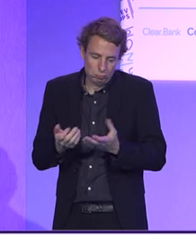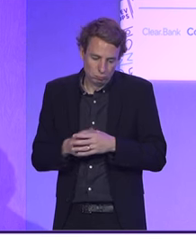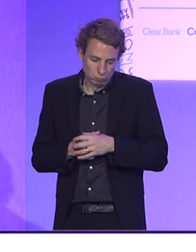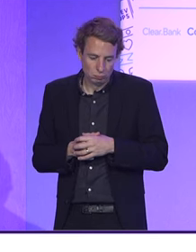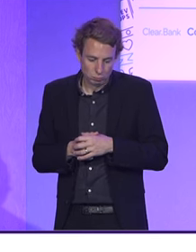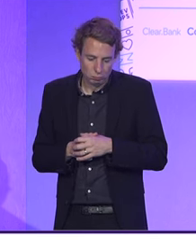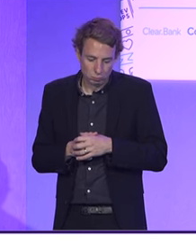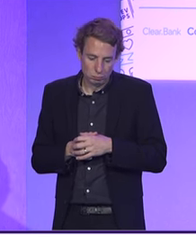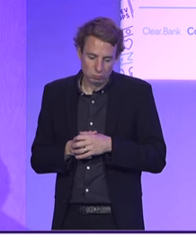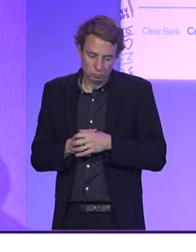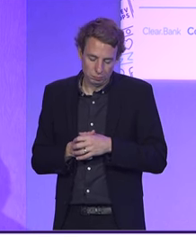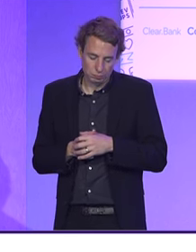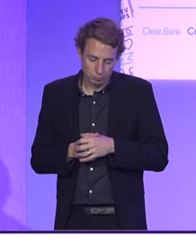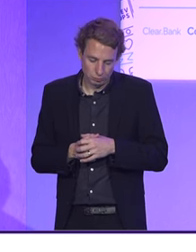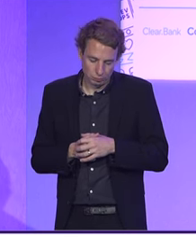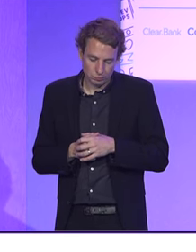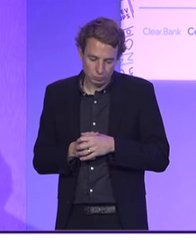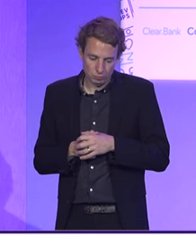under some kind of budget, okay?